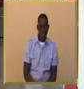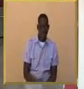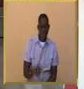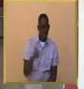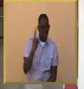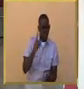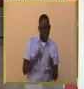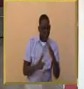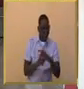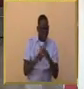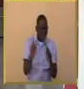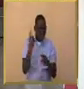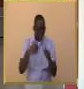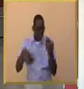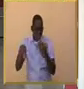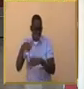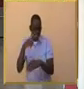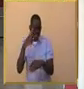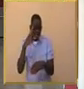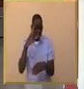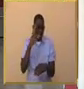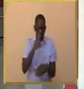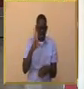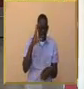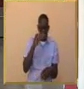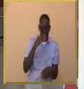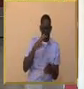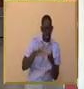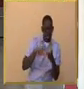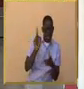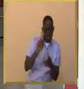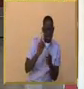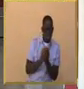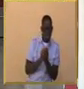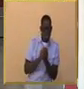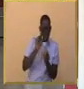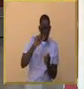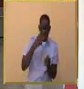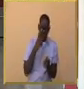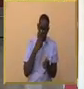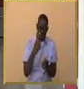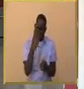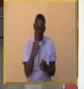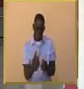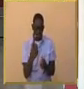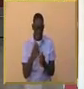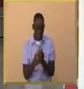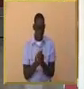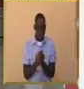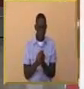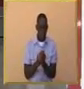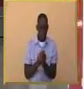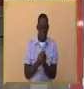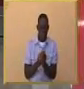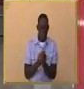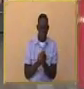What is going on outside and what's the noise all about? But let's go and sweep ourselves.